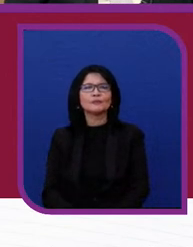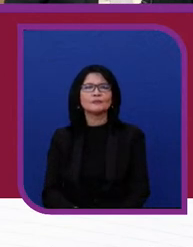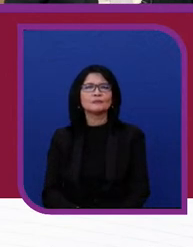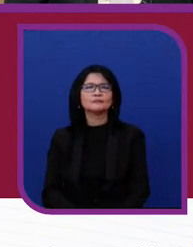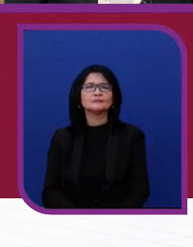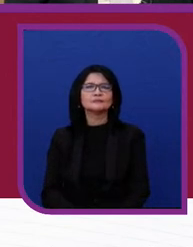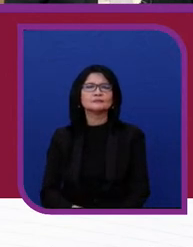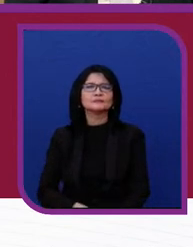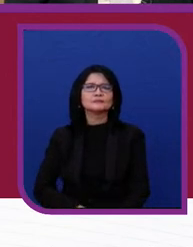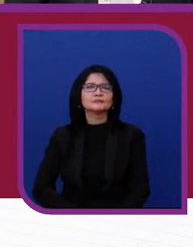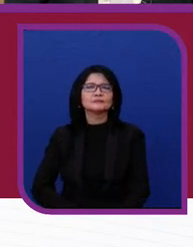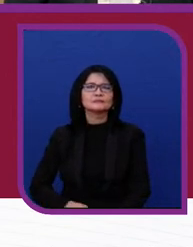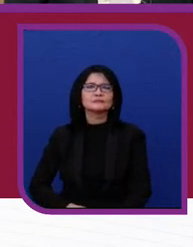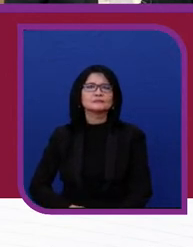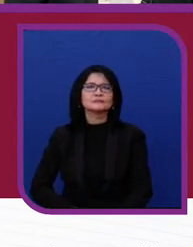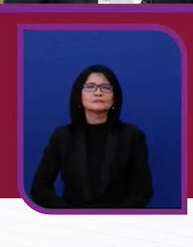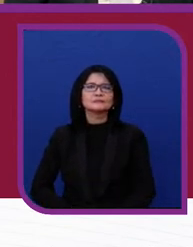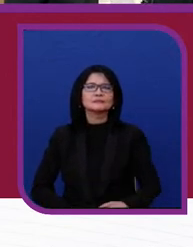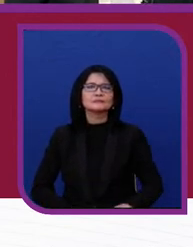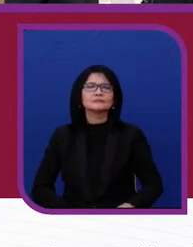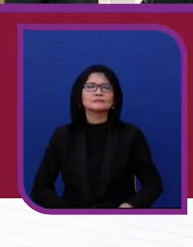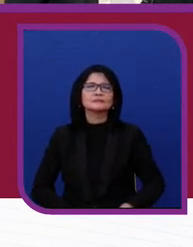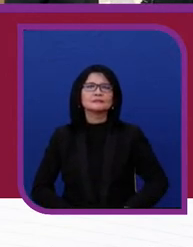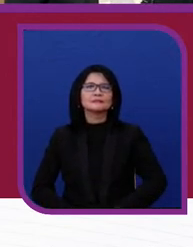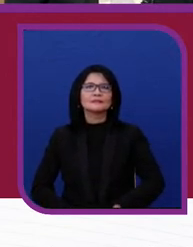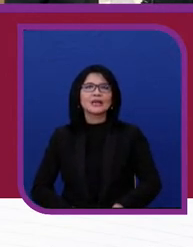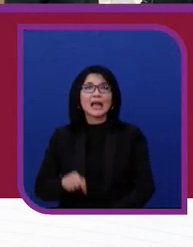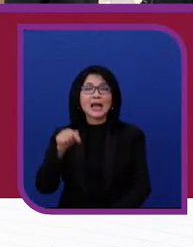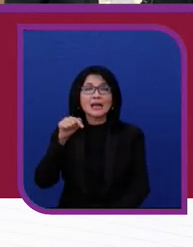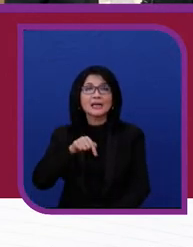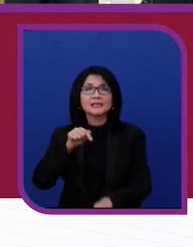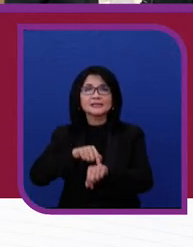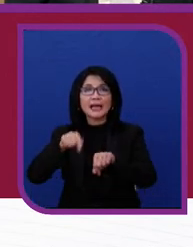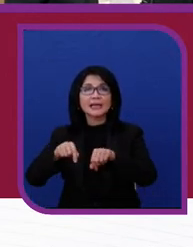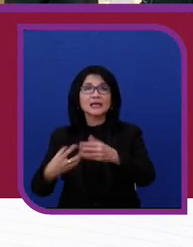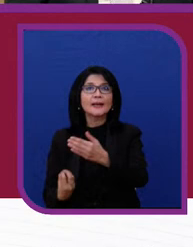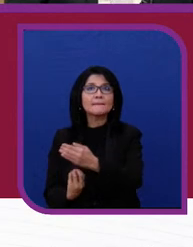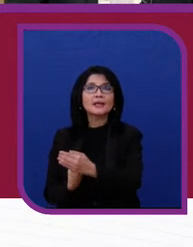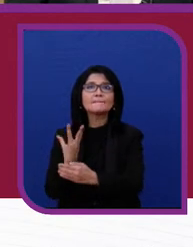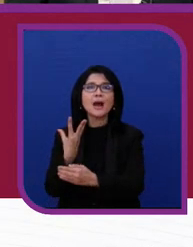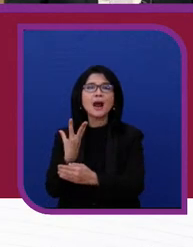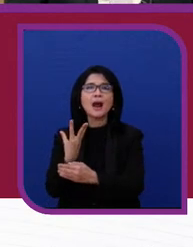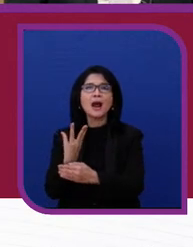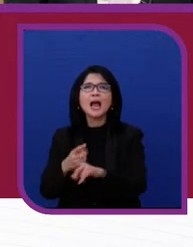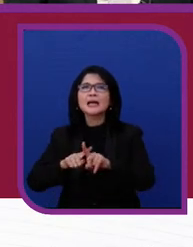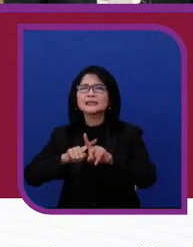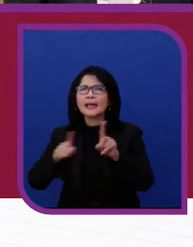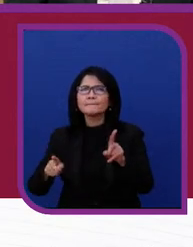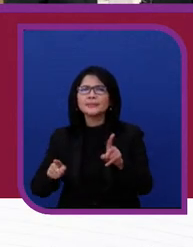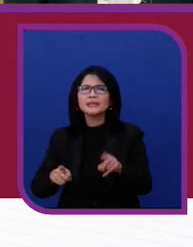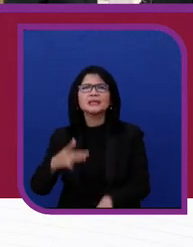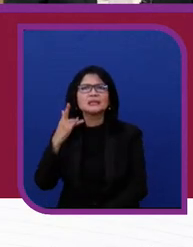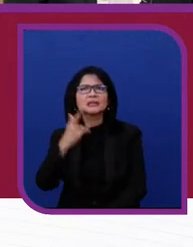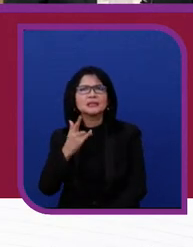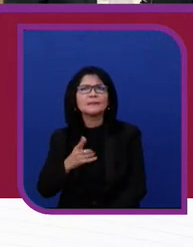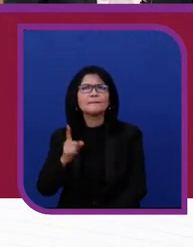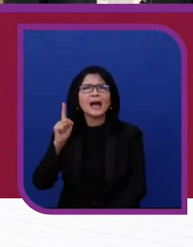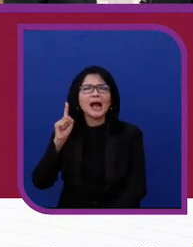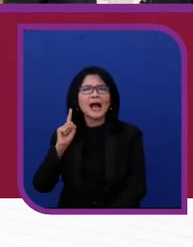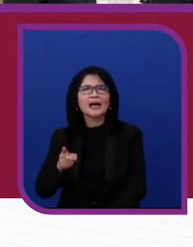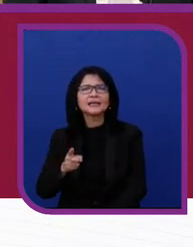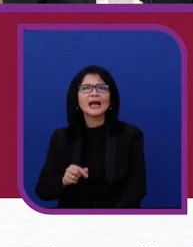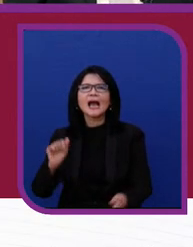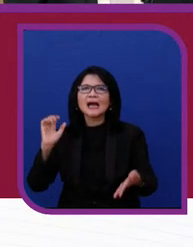there orde impress however there still rubik rufford improvement next